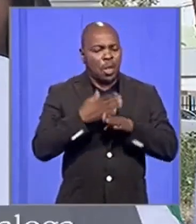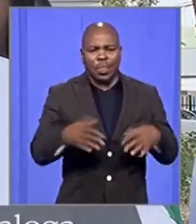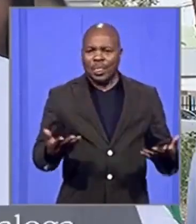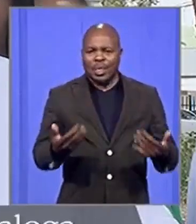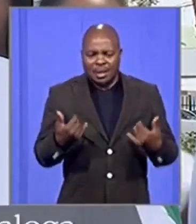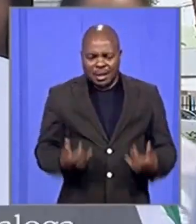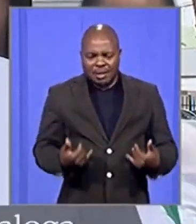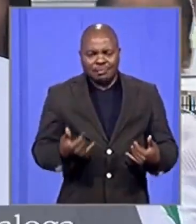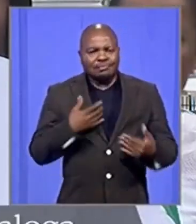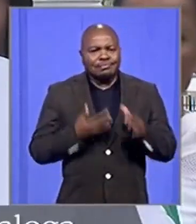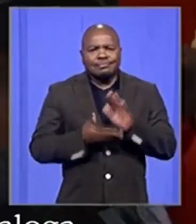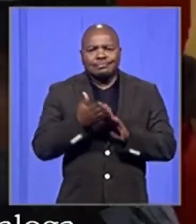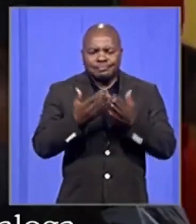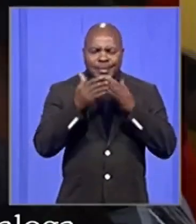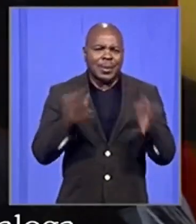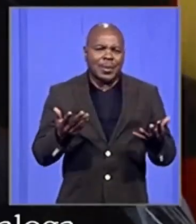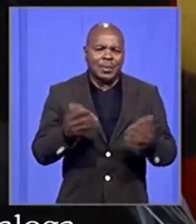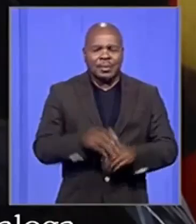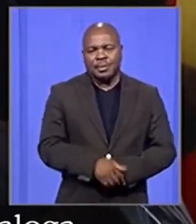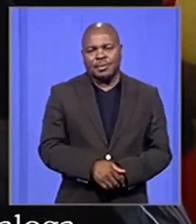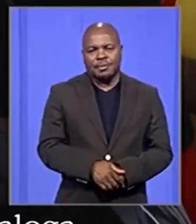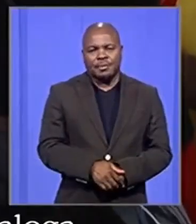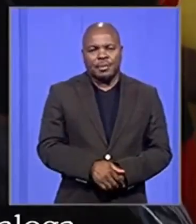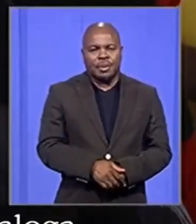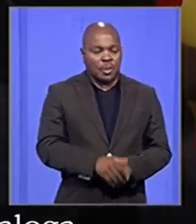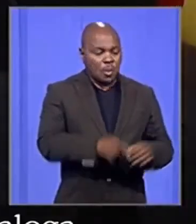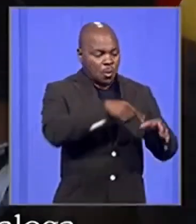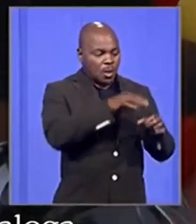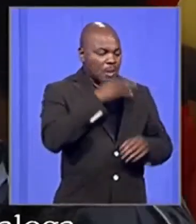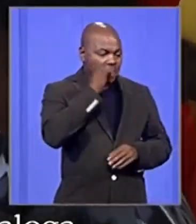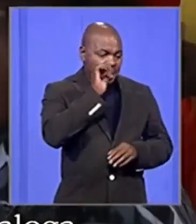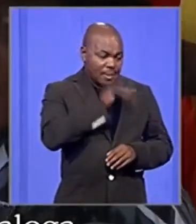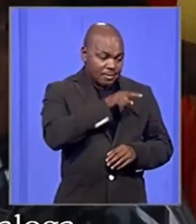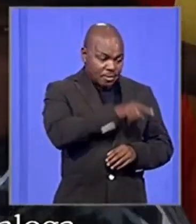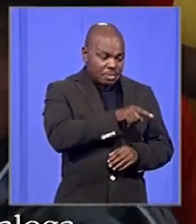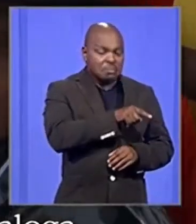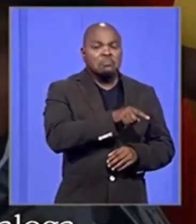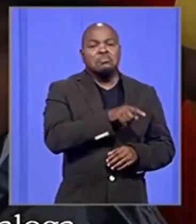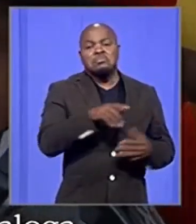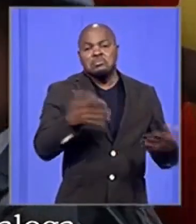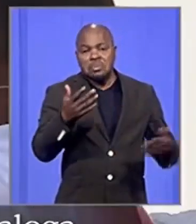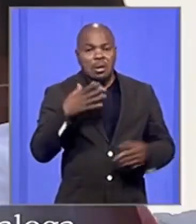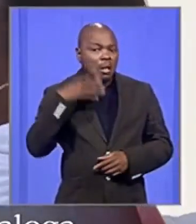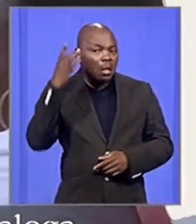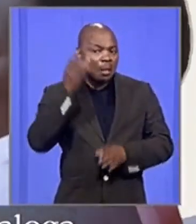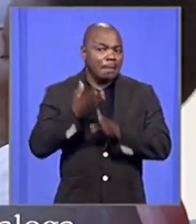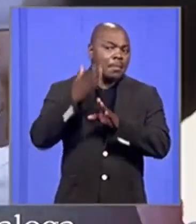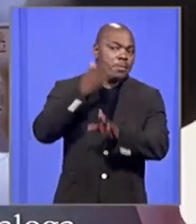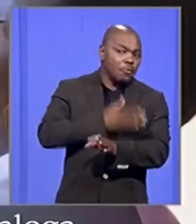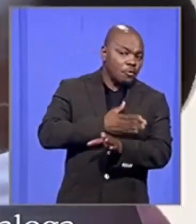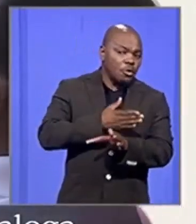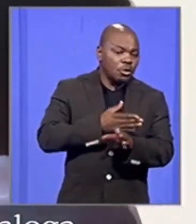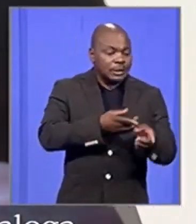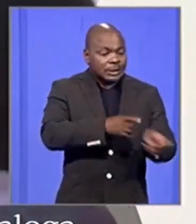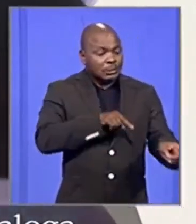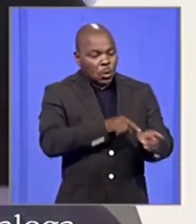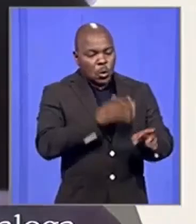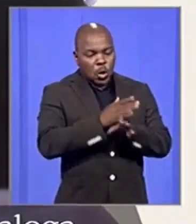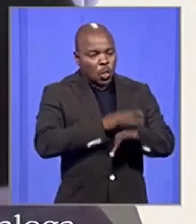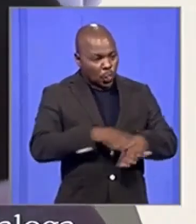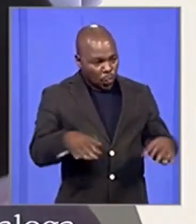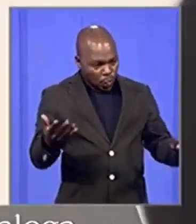gona gore nka tswela pele ka dira degree. Bare ba ka bo ba sa tswelela ka dithuto tseno fa ba ne ba itsitse gore diploma